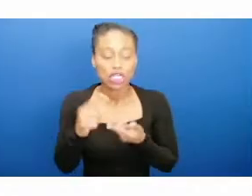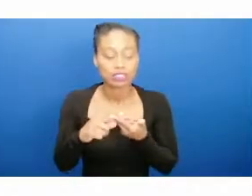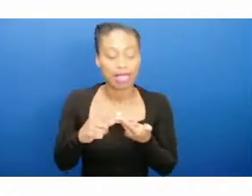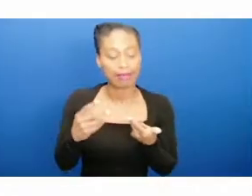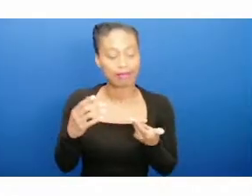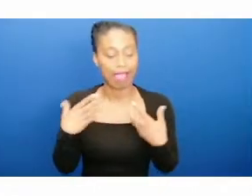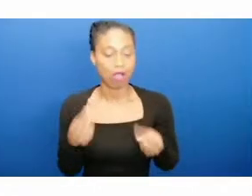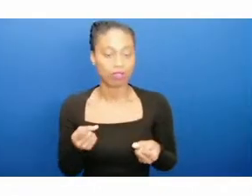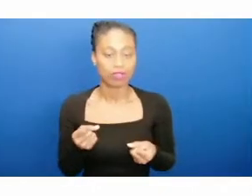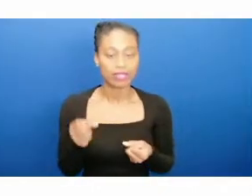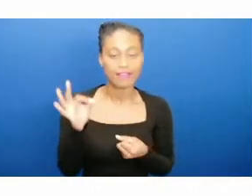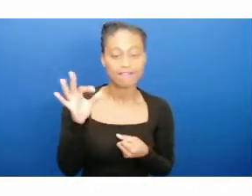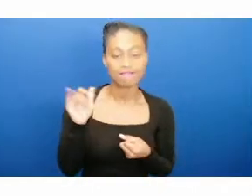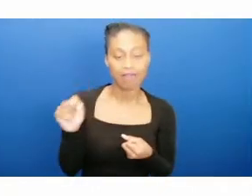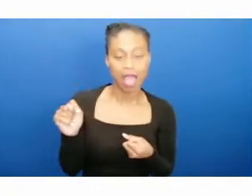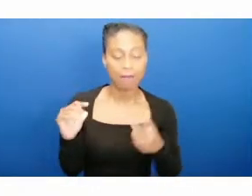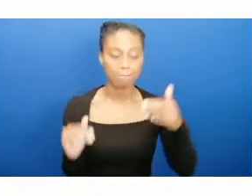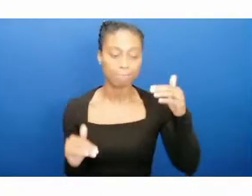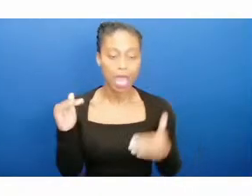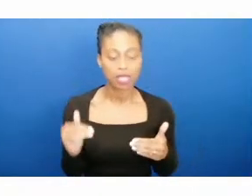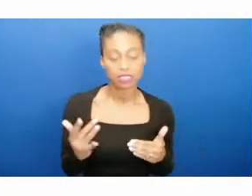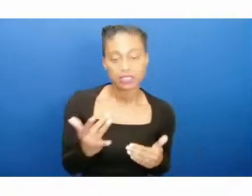flavors.